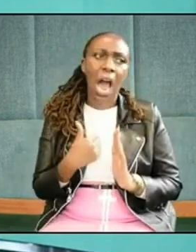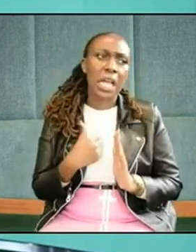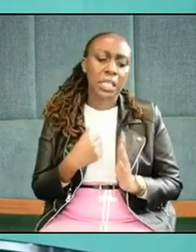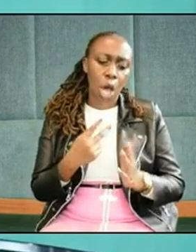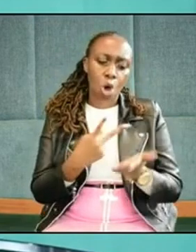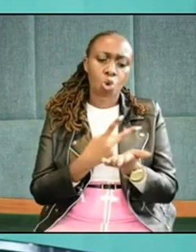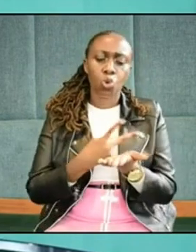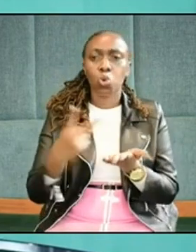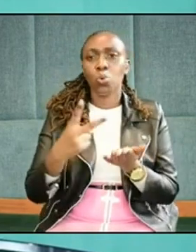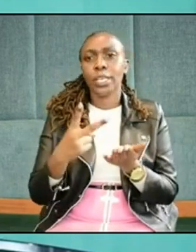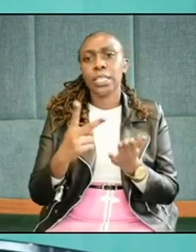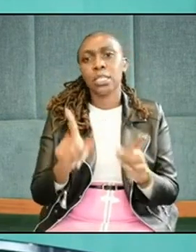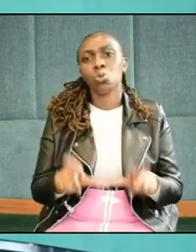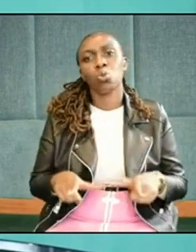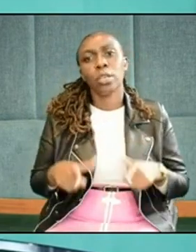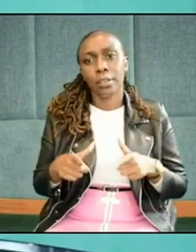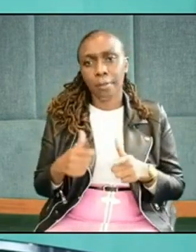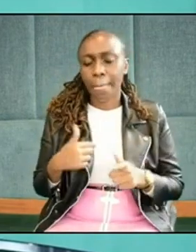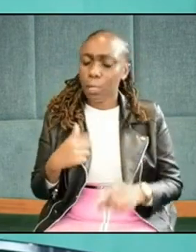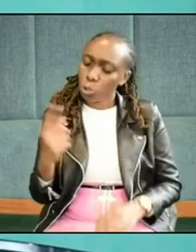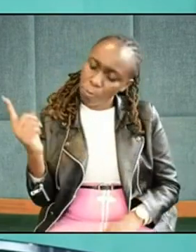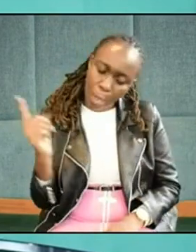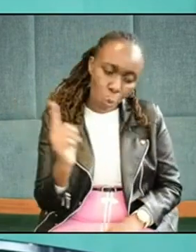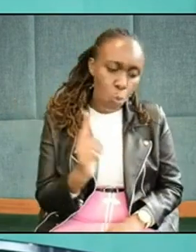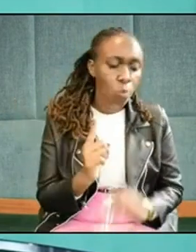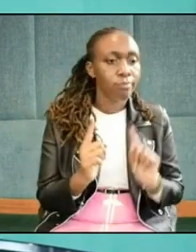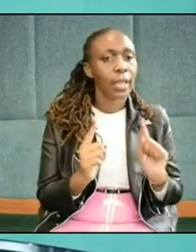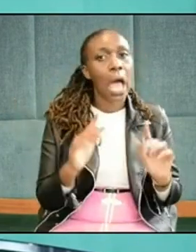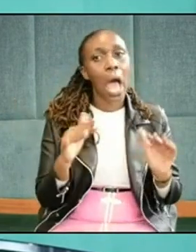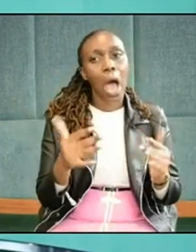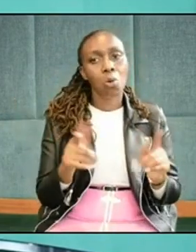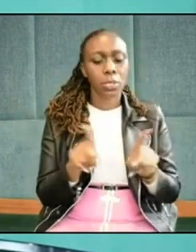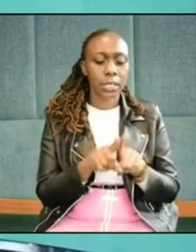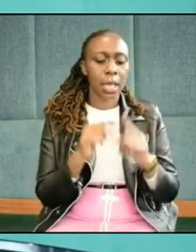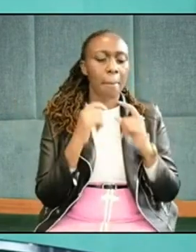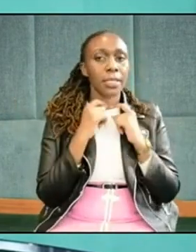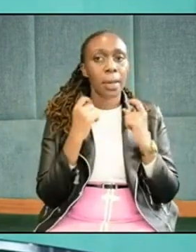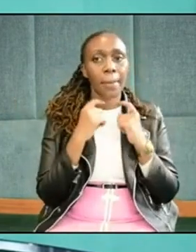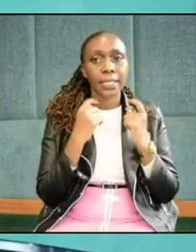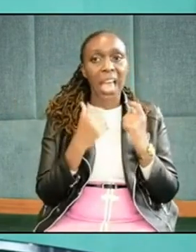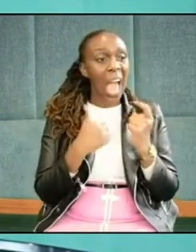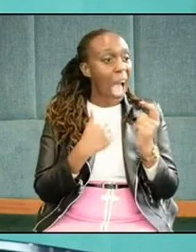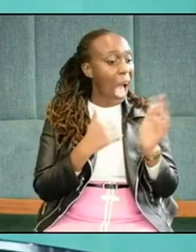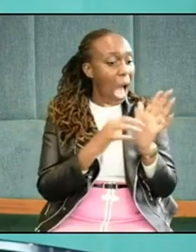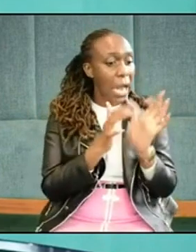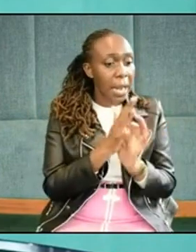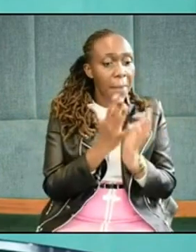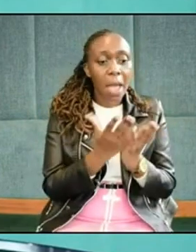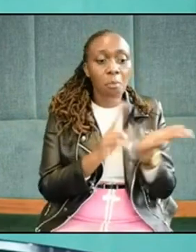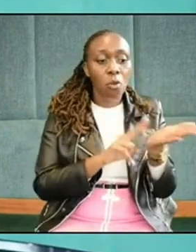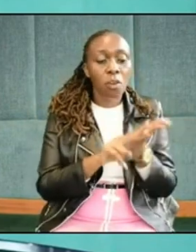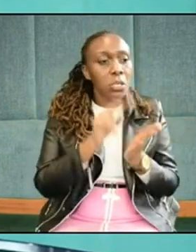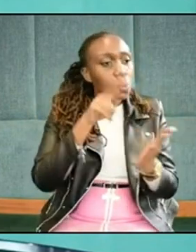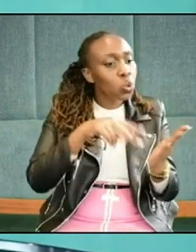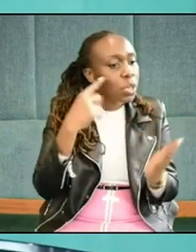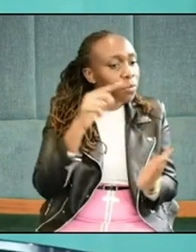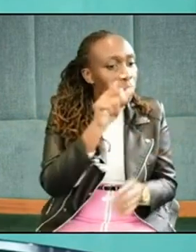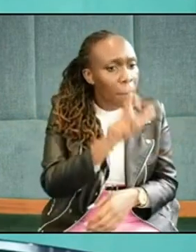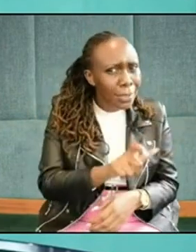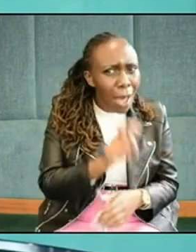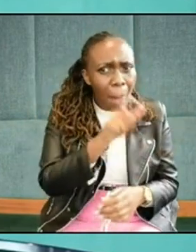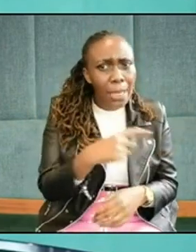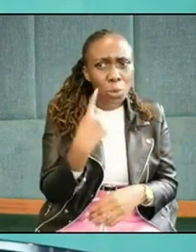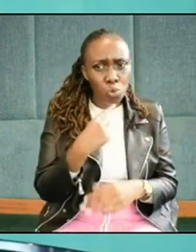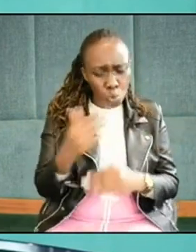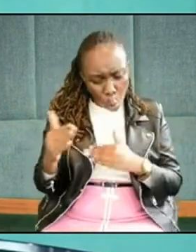going to pray for this one?" I went there as a pastor. I had no text to read. I didn't even know what to say. For a person who is